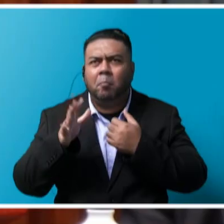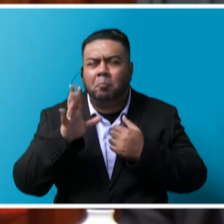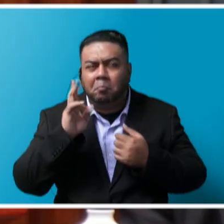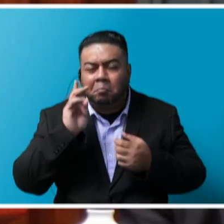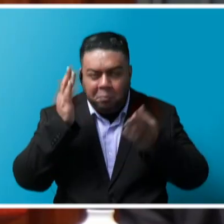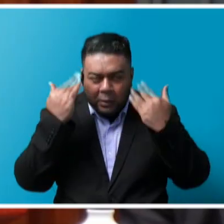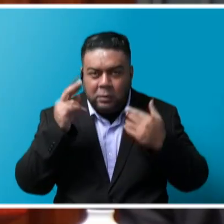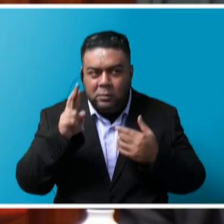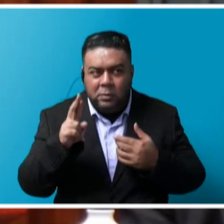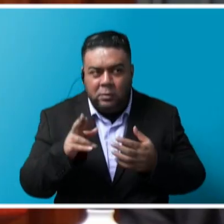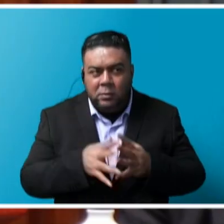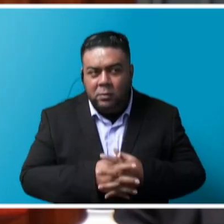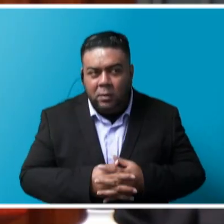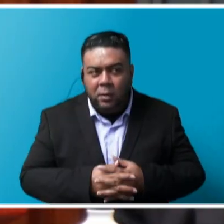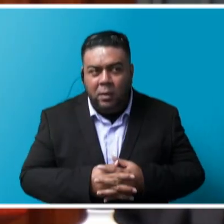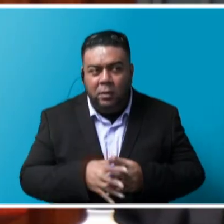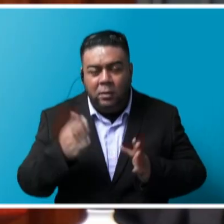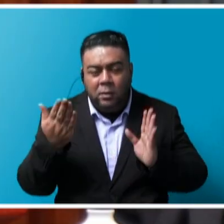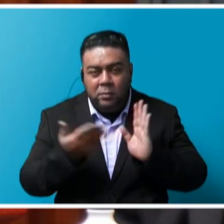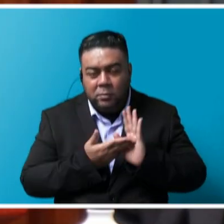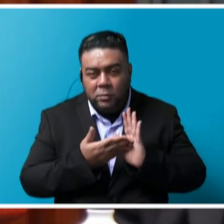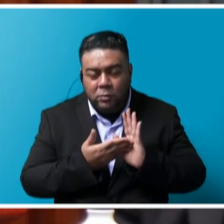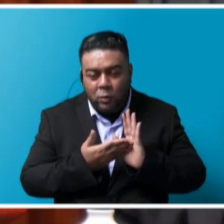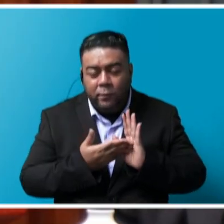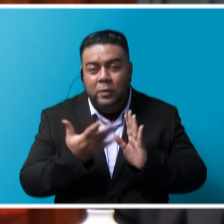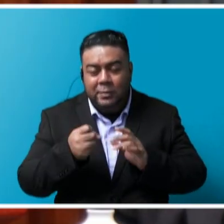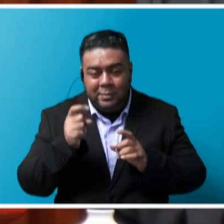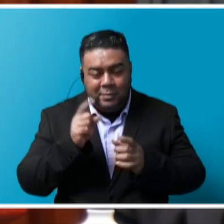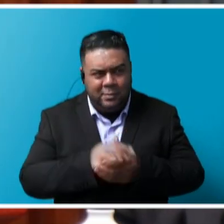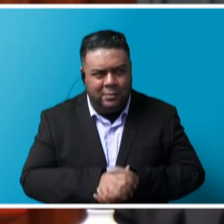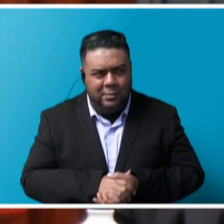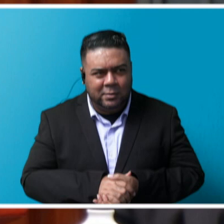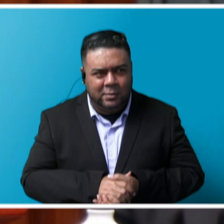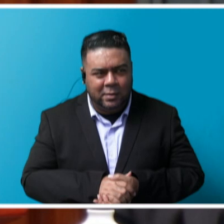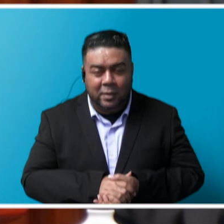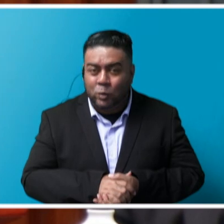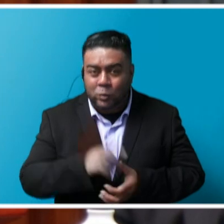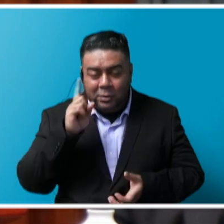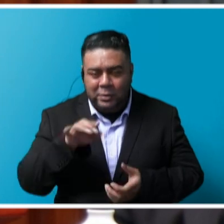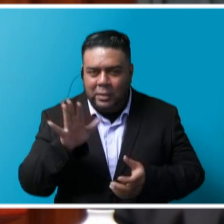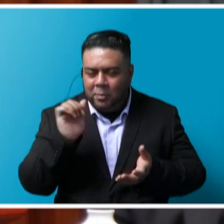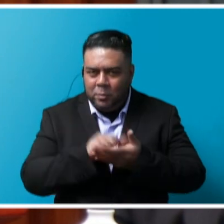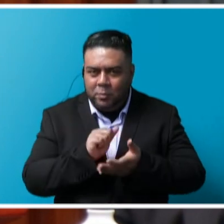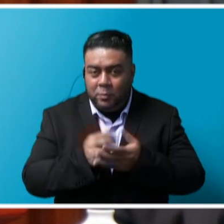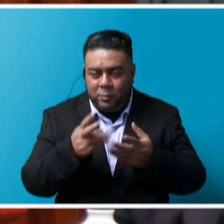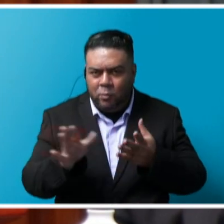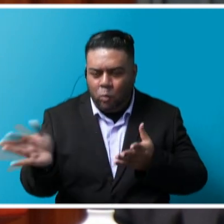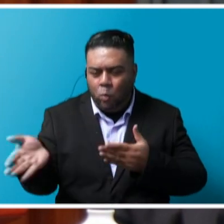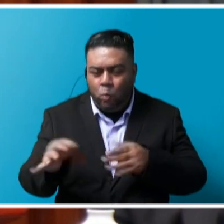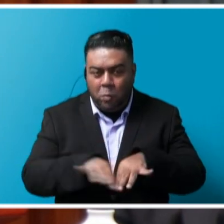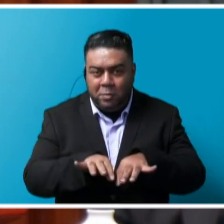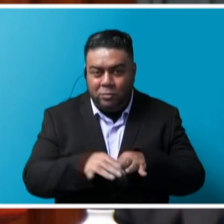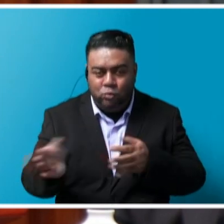clearest demonstration of this commitment is the substantial increase in municipal waste collection subsidies. This budget increased waste